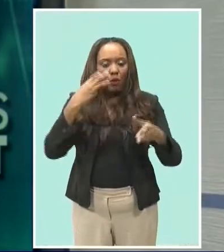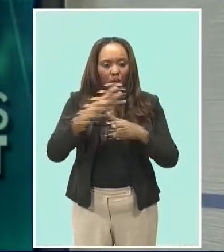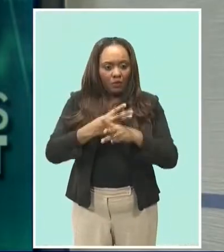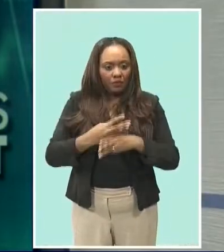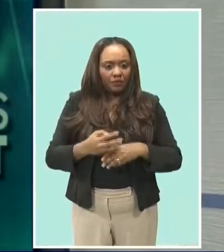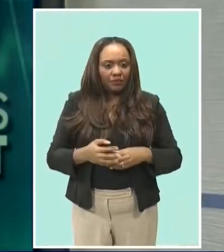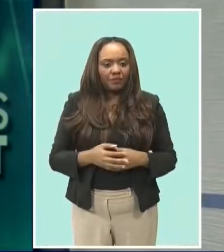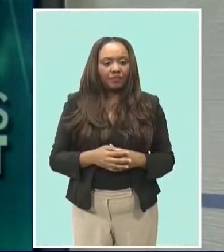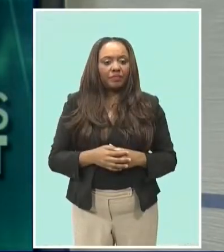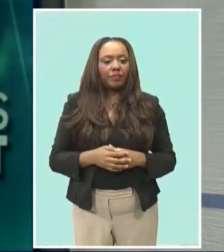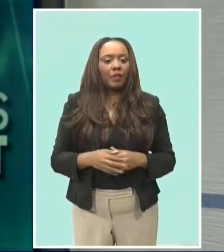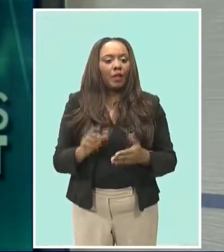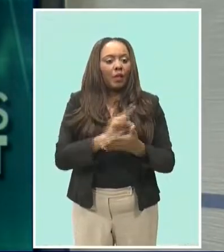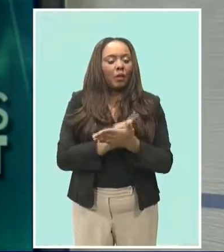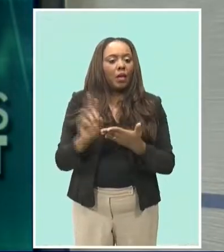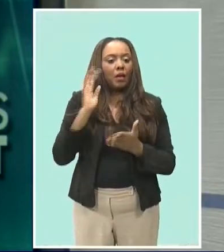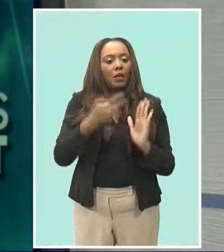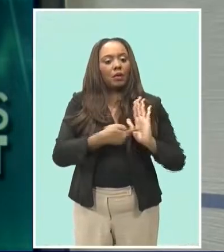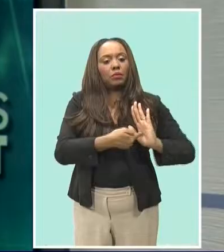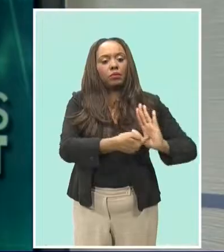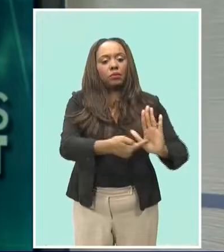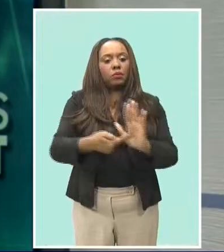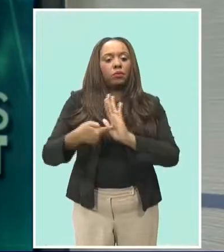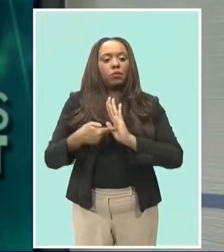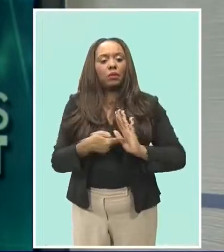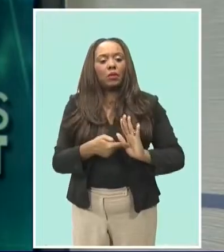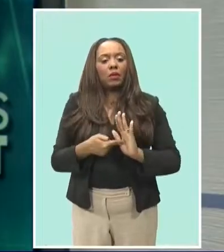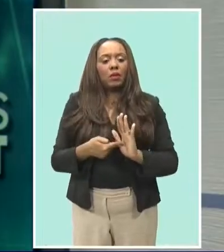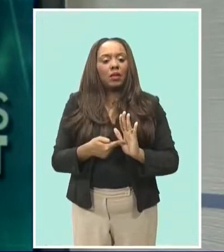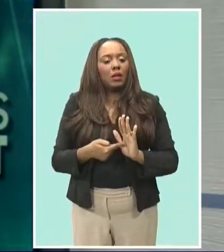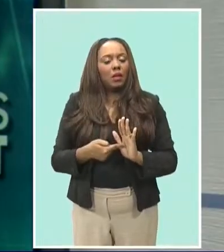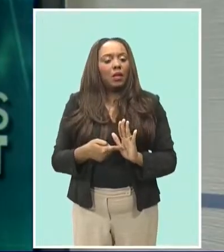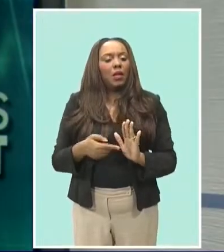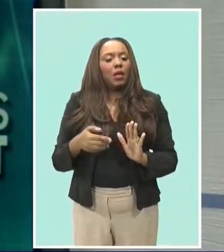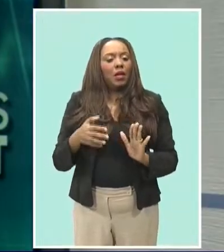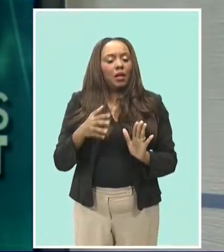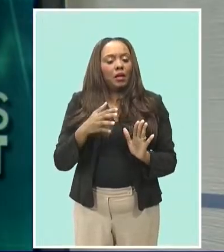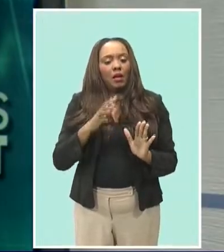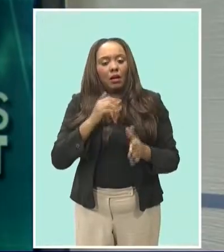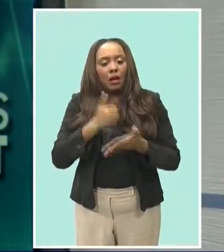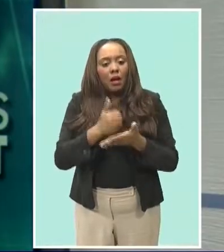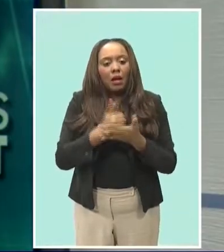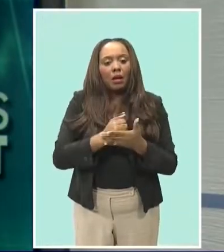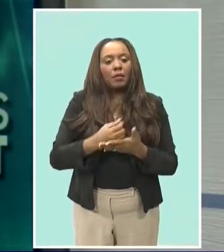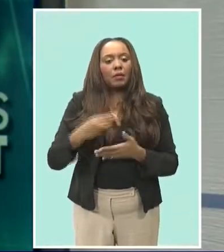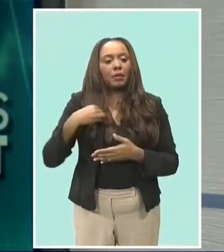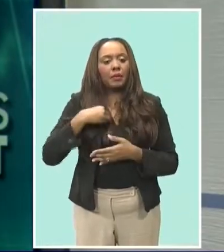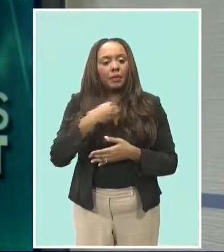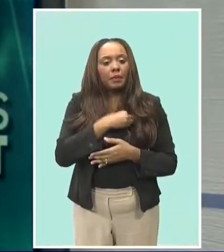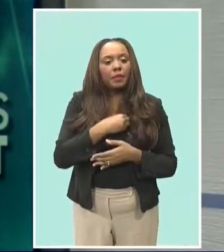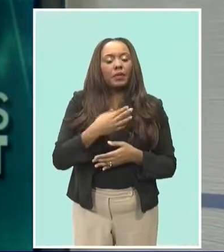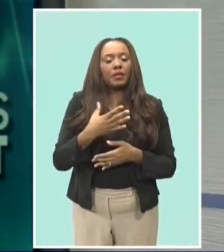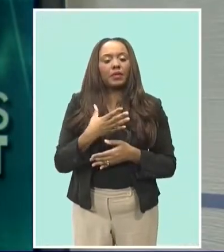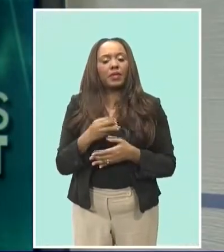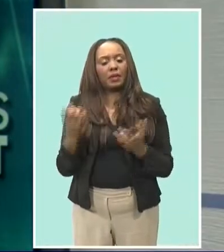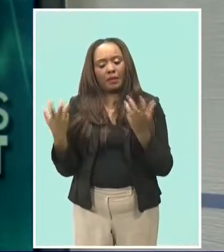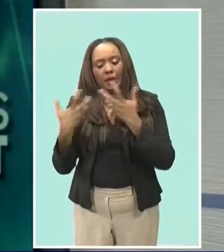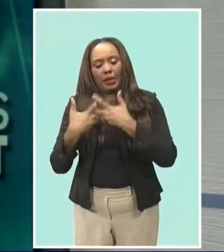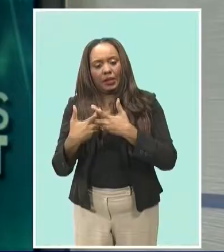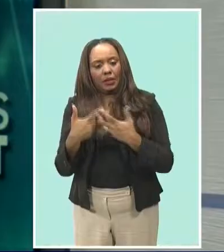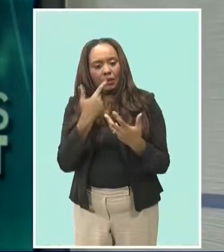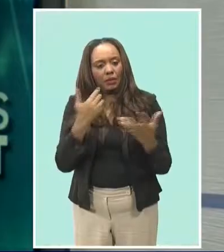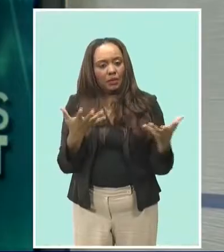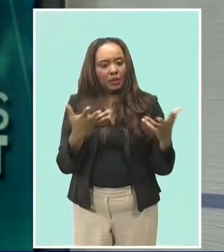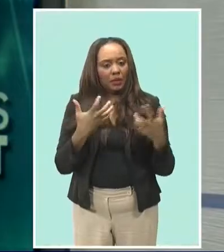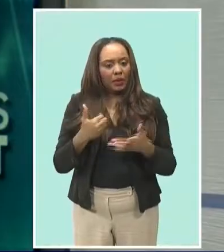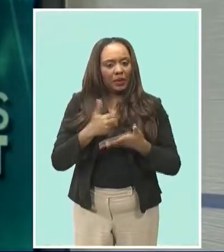week is intended to highlight the relevance of the theme to SBA's members and industry partners as the association seeks to guide and propel